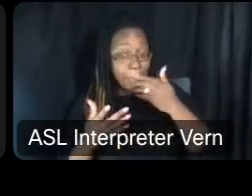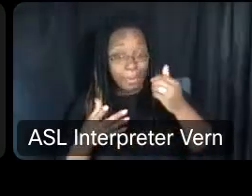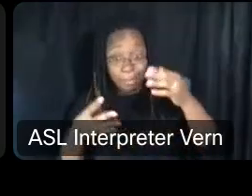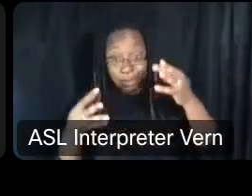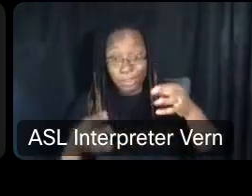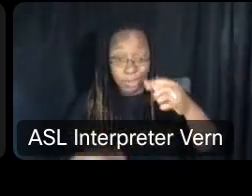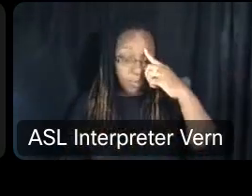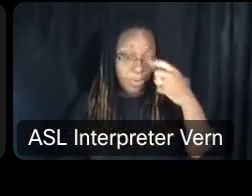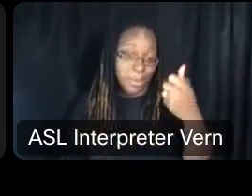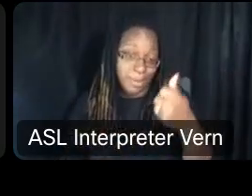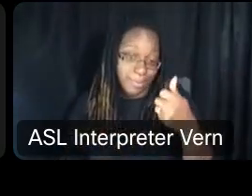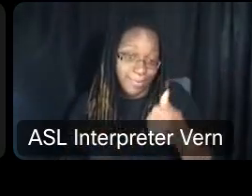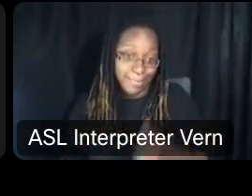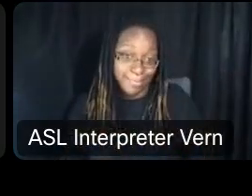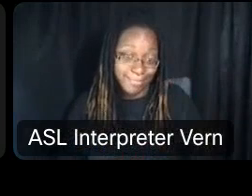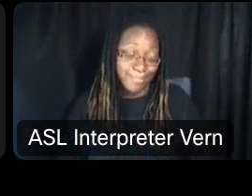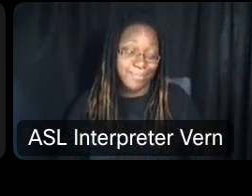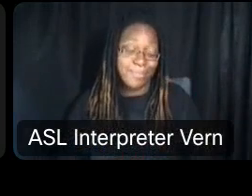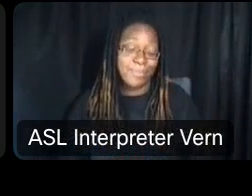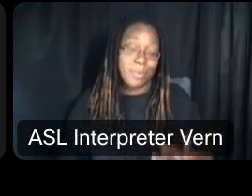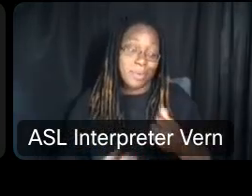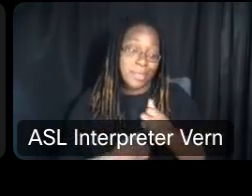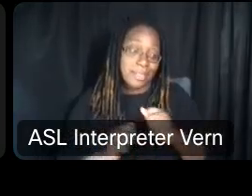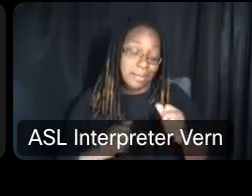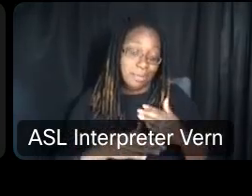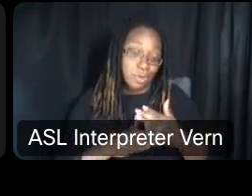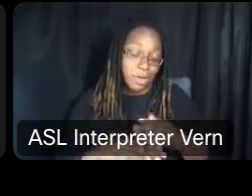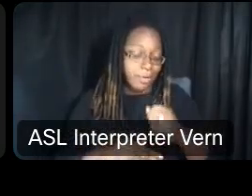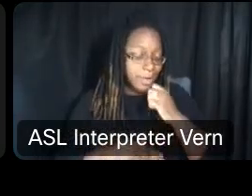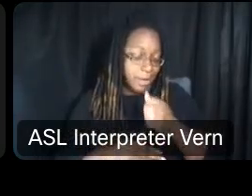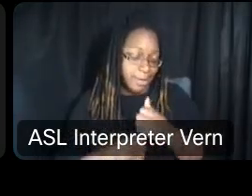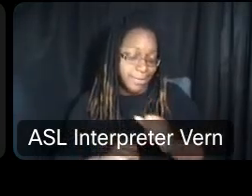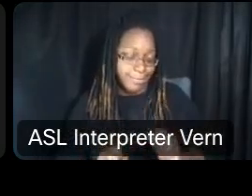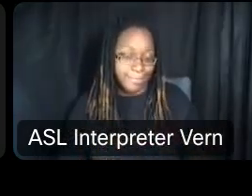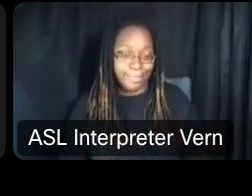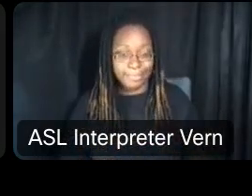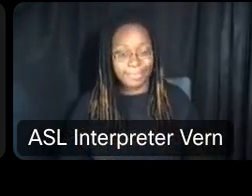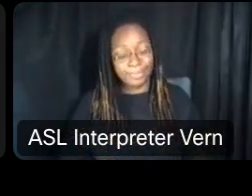they decide what is safe to share with you and what is not safe to share with you.